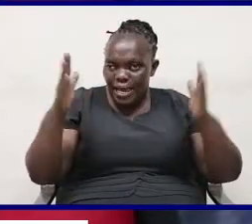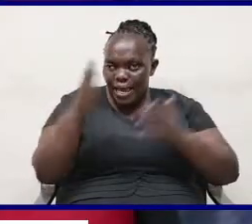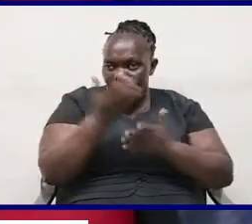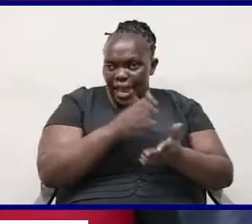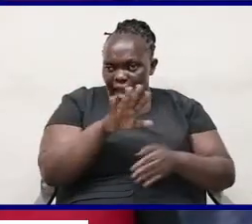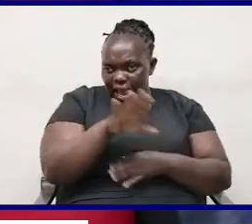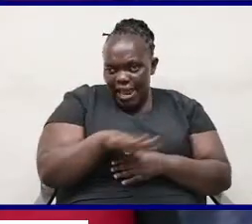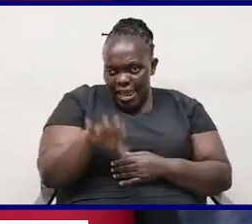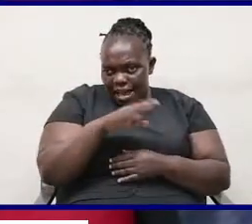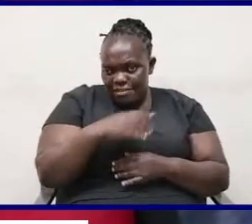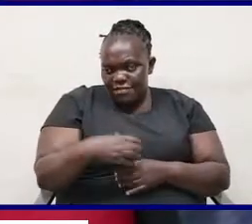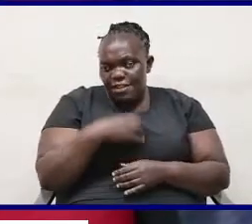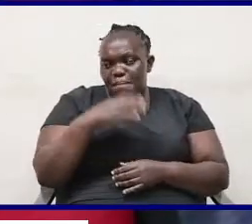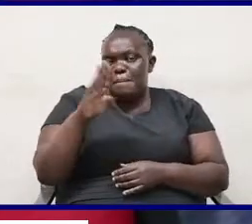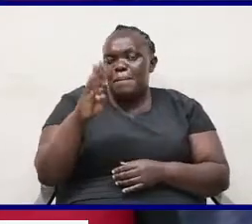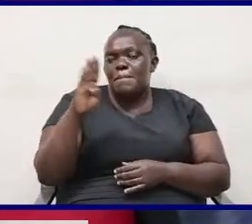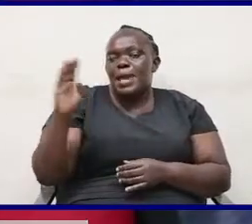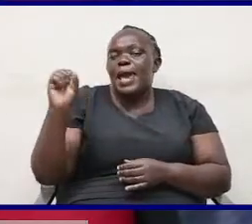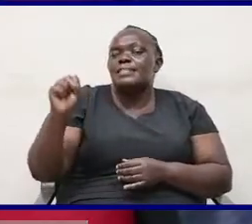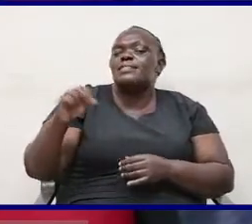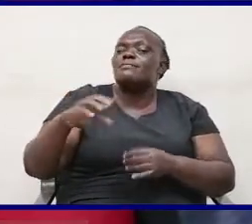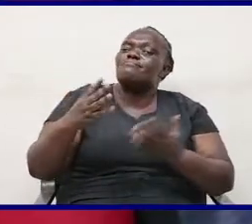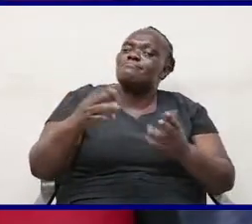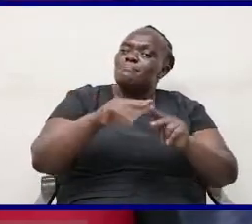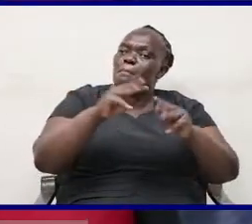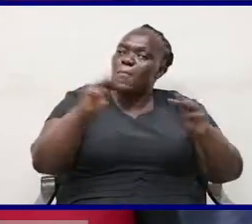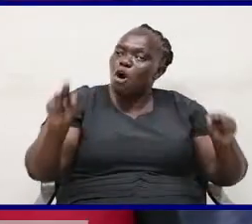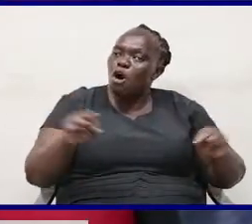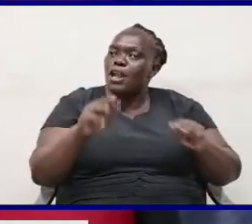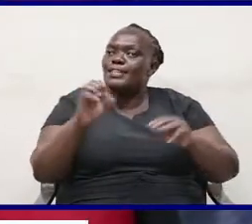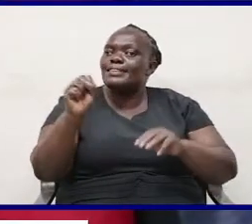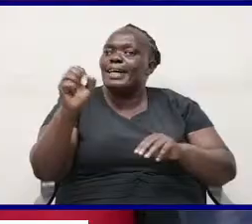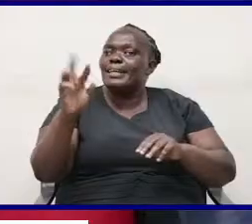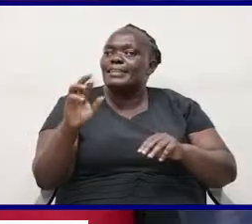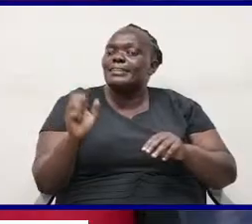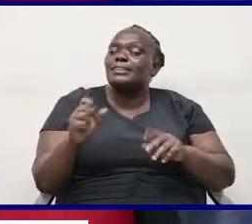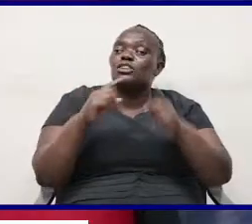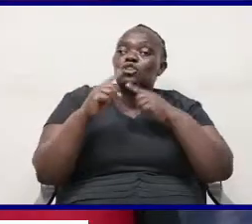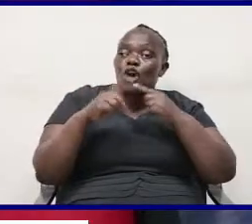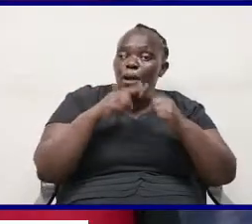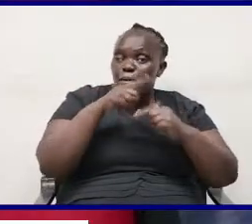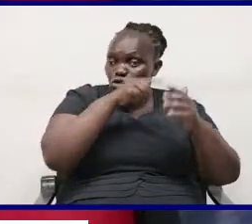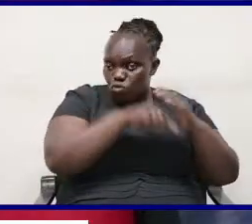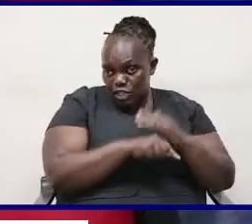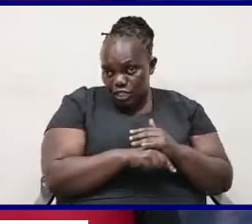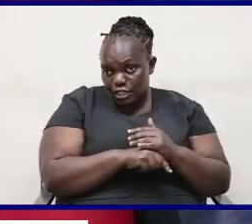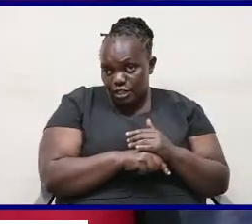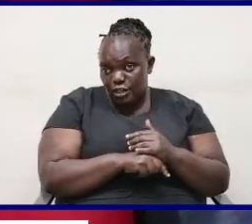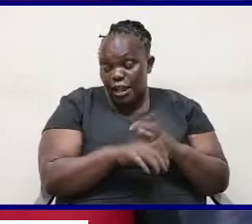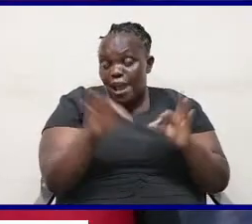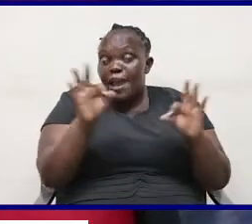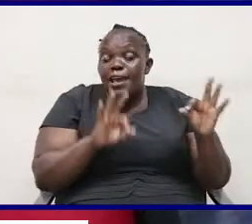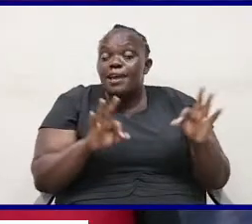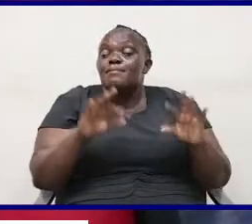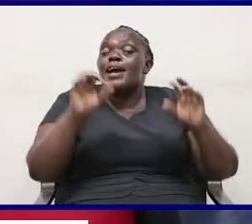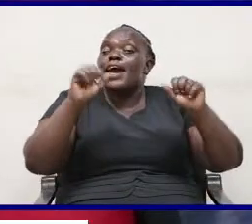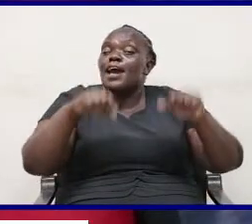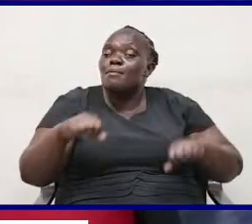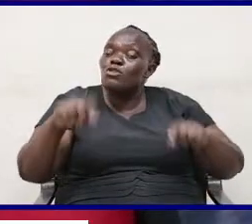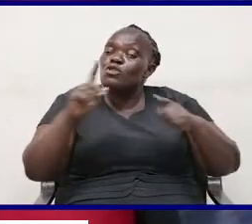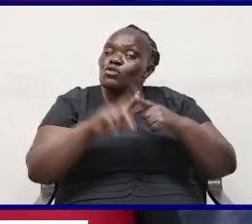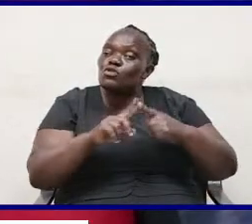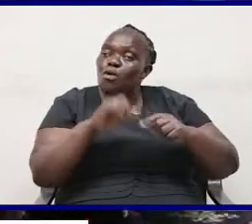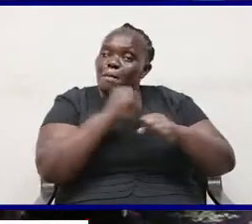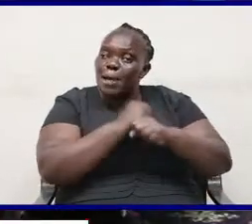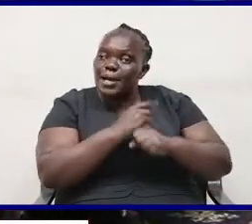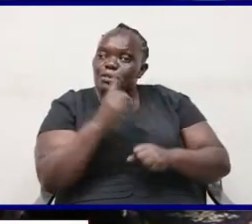areas that they visit is BBS Mall, Sarit Center, and they talk about it. Yeah. So if we're actually able